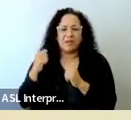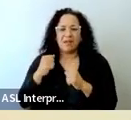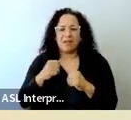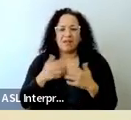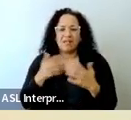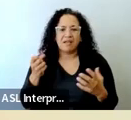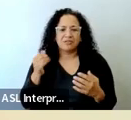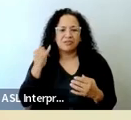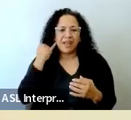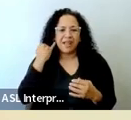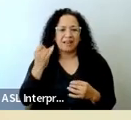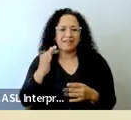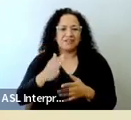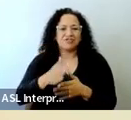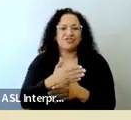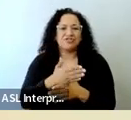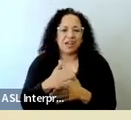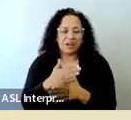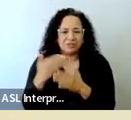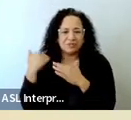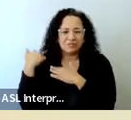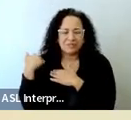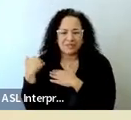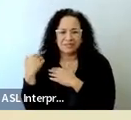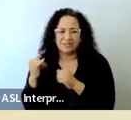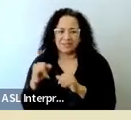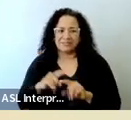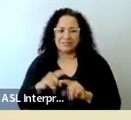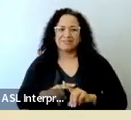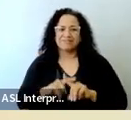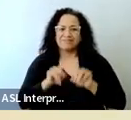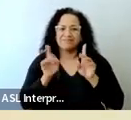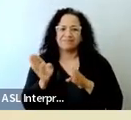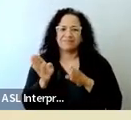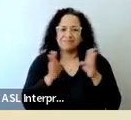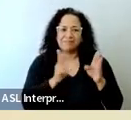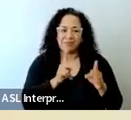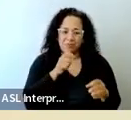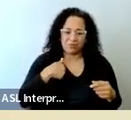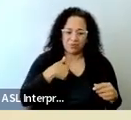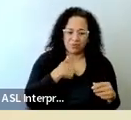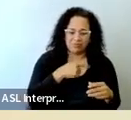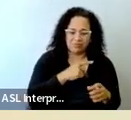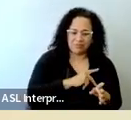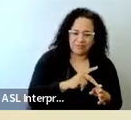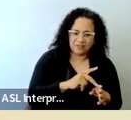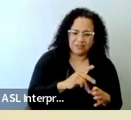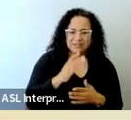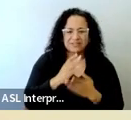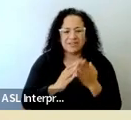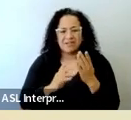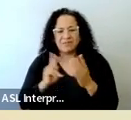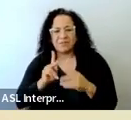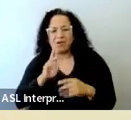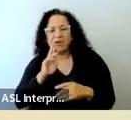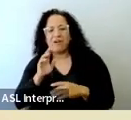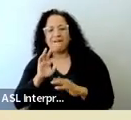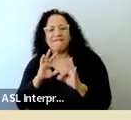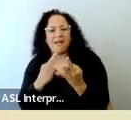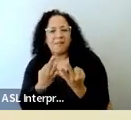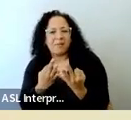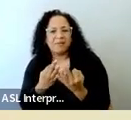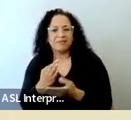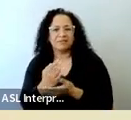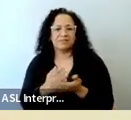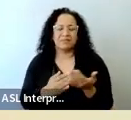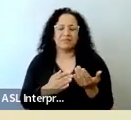so the idea of shared responsibility is a paradigm shift for those of us that are professionals, those of us that are family members, right? Or our